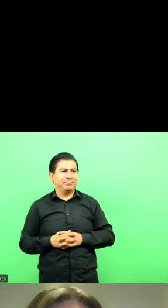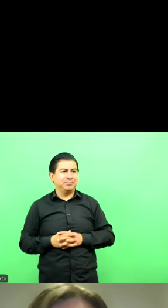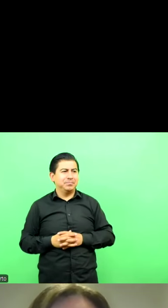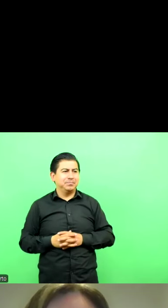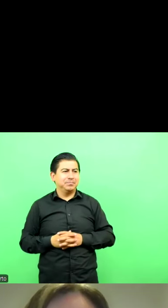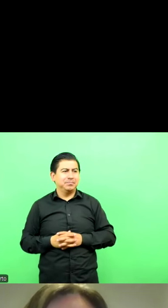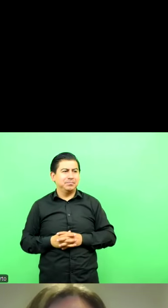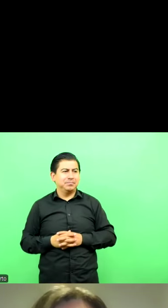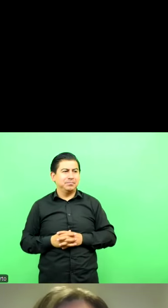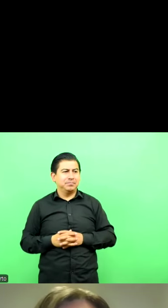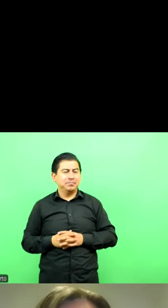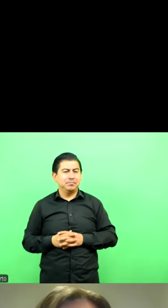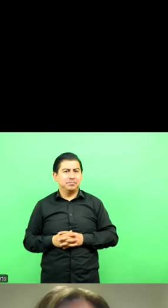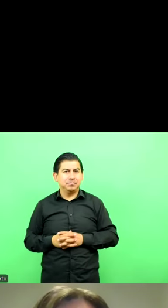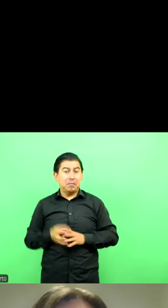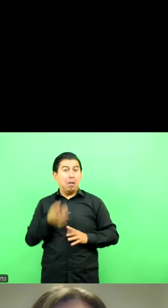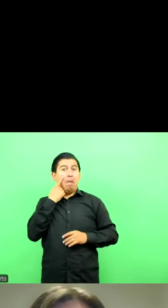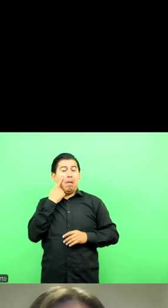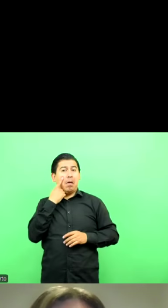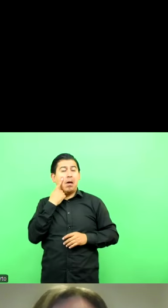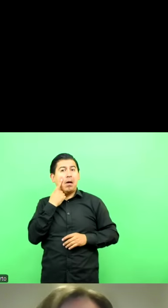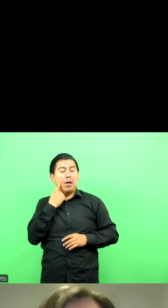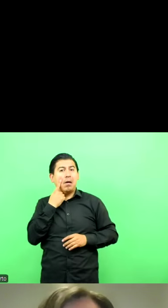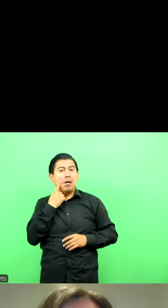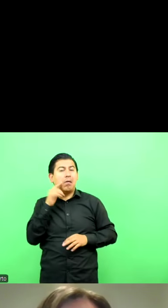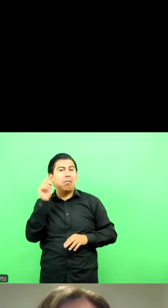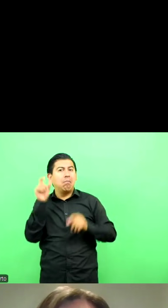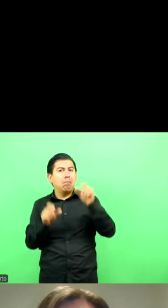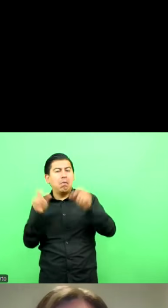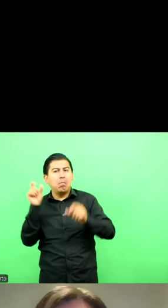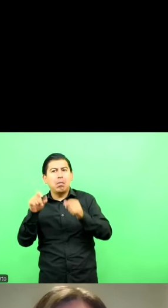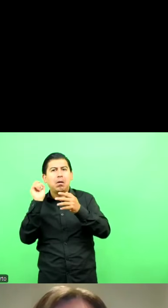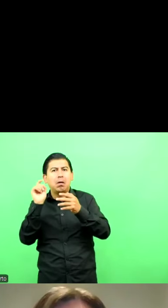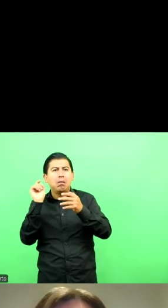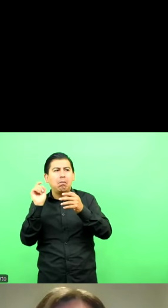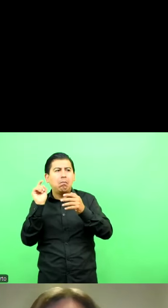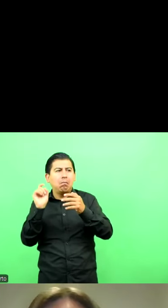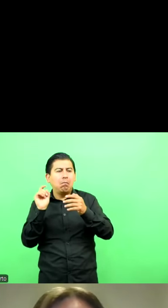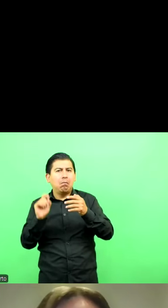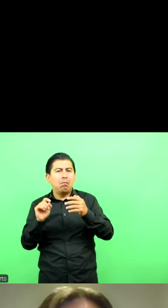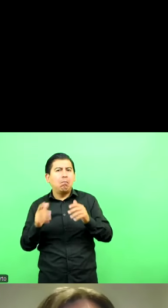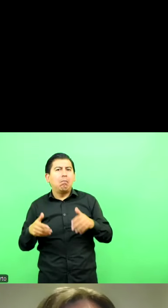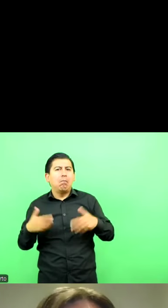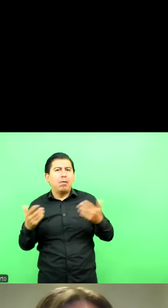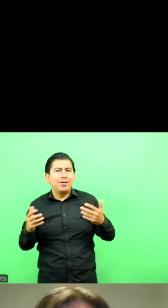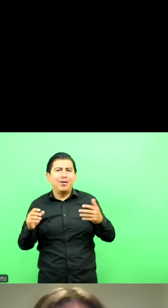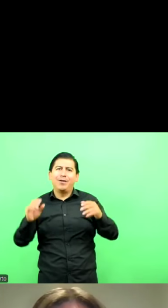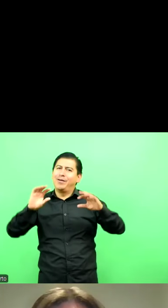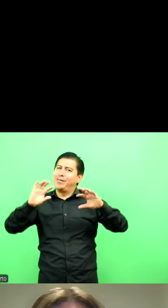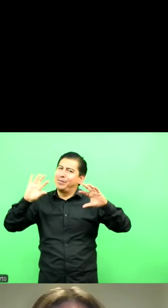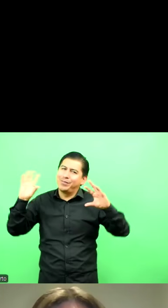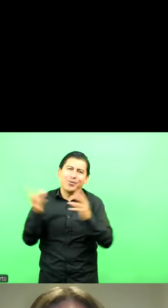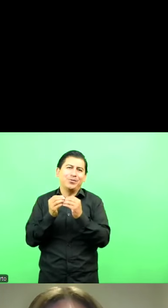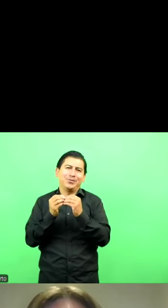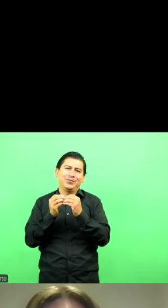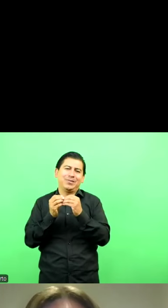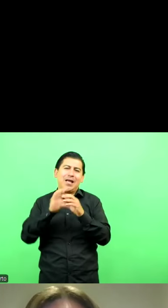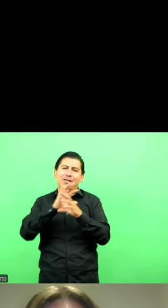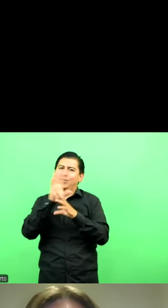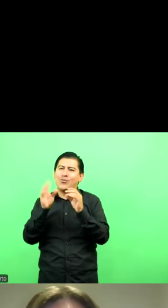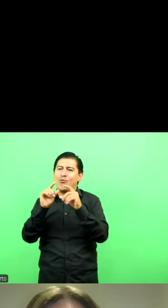Correct. So the answer is all of these groups should be taken into consideration. Perfect. So